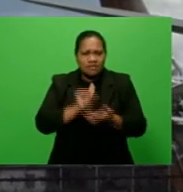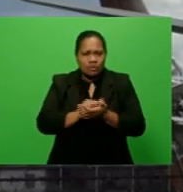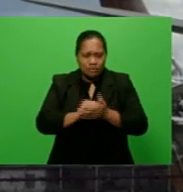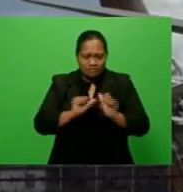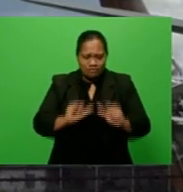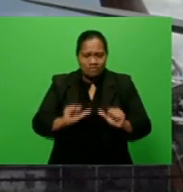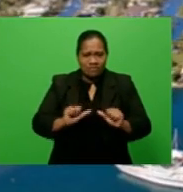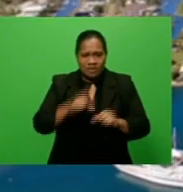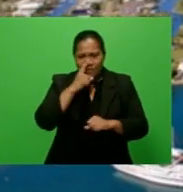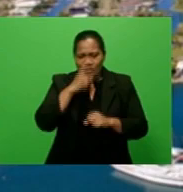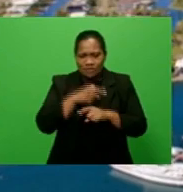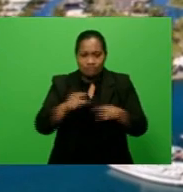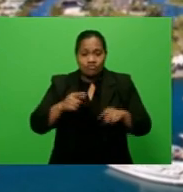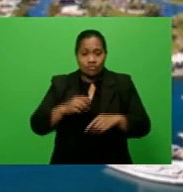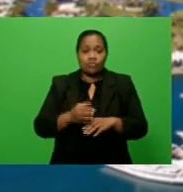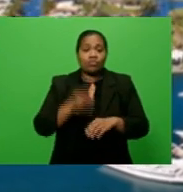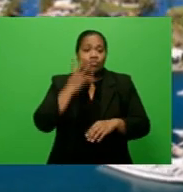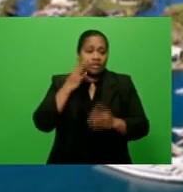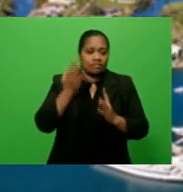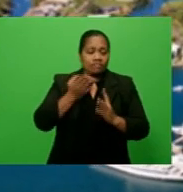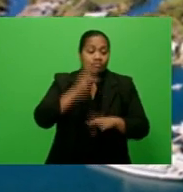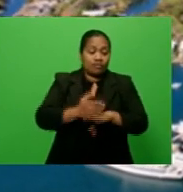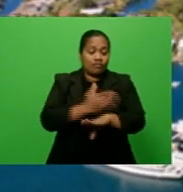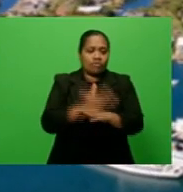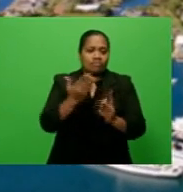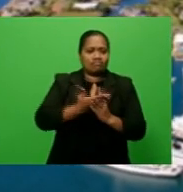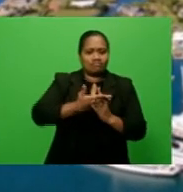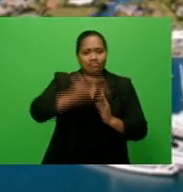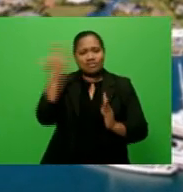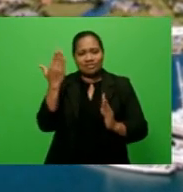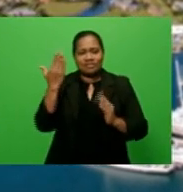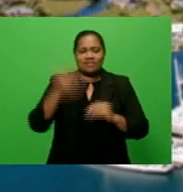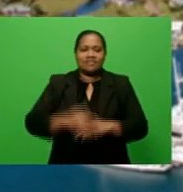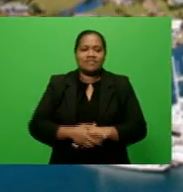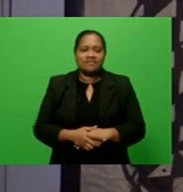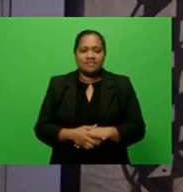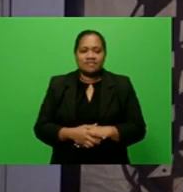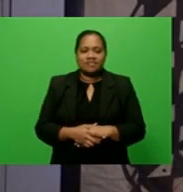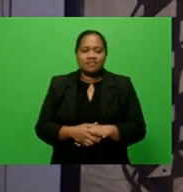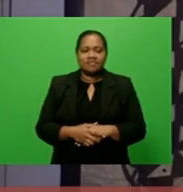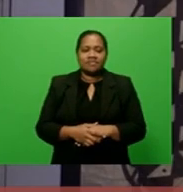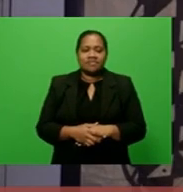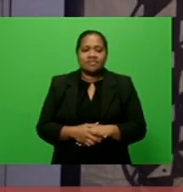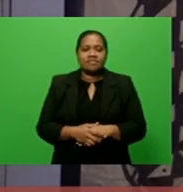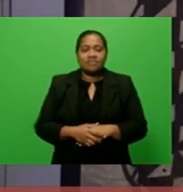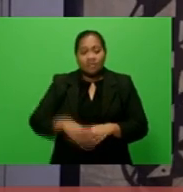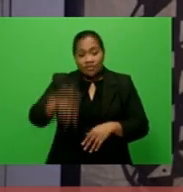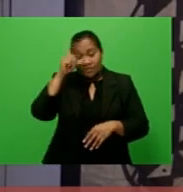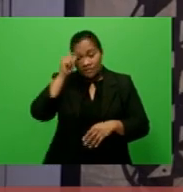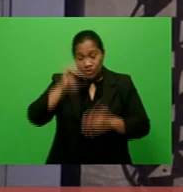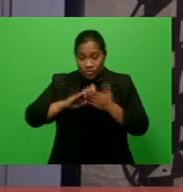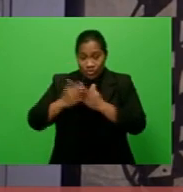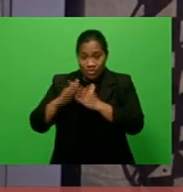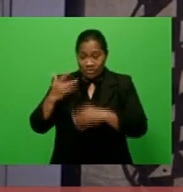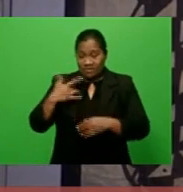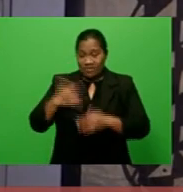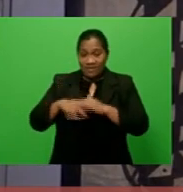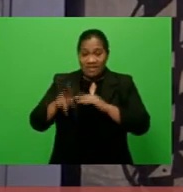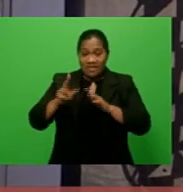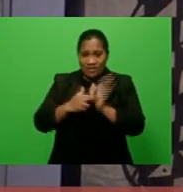safely reopening ports of entry. Look, I've been in touch with members of the Fijian community that live in New Zealand, that make New Zealand their